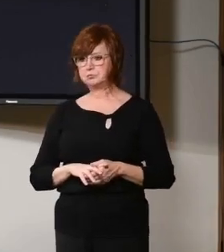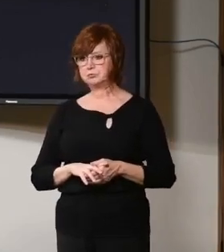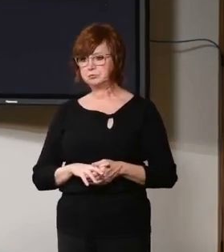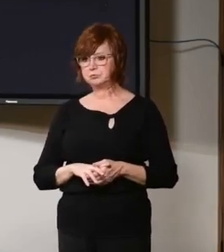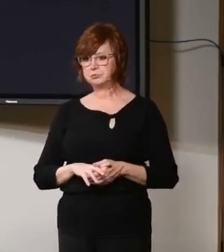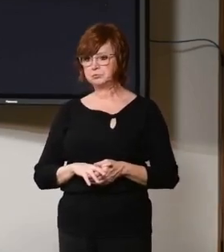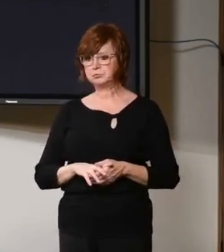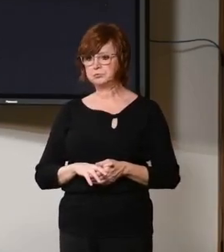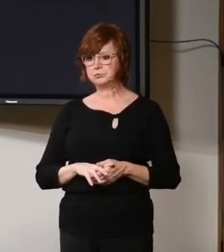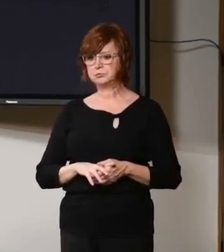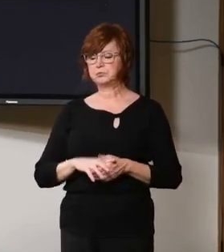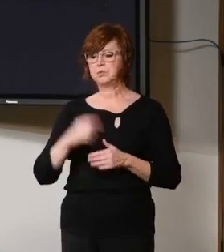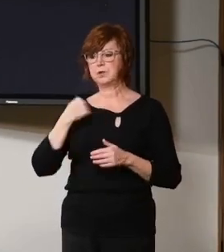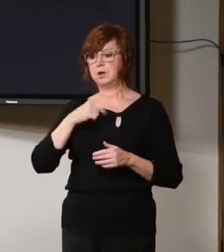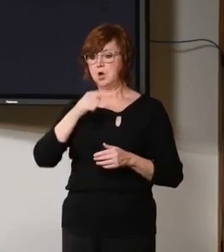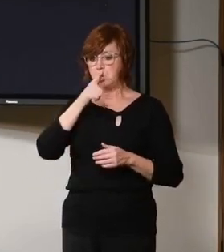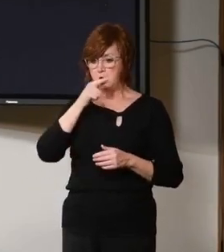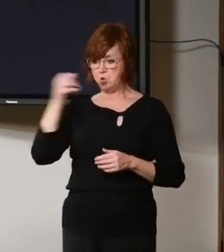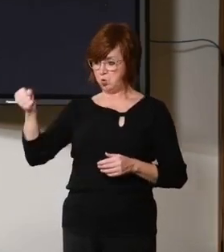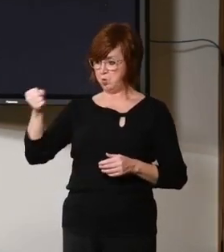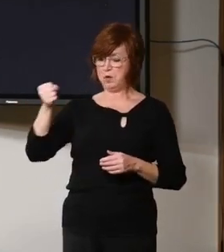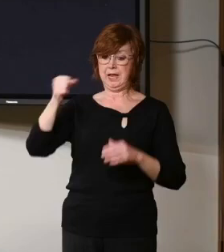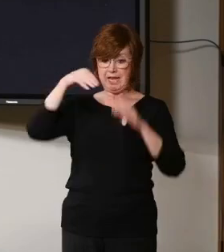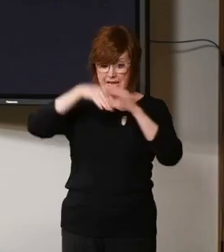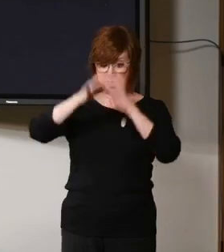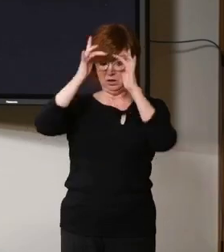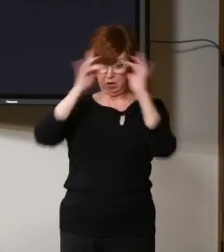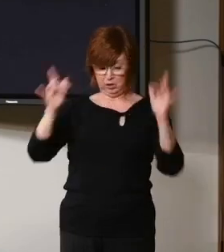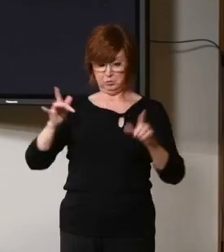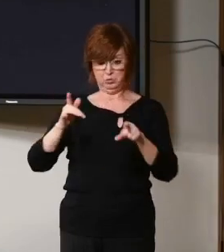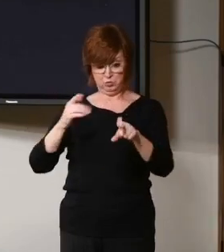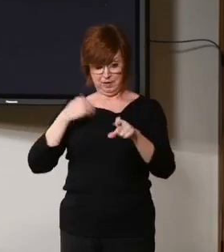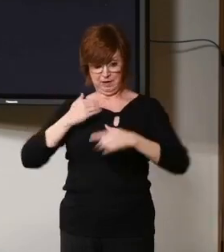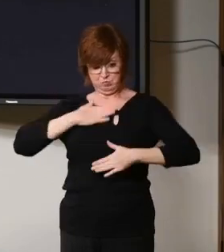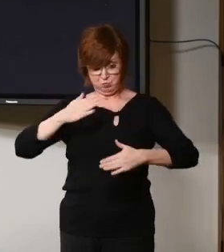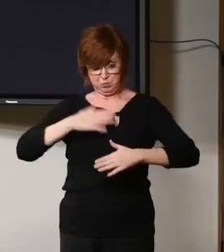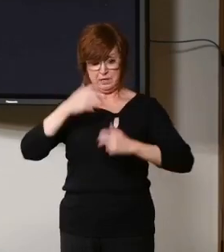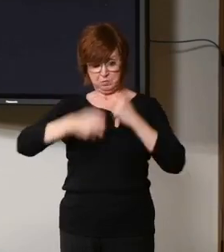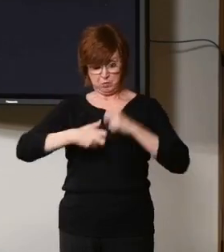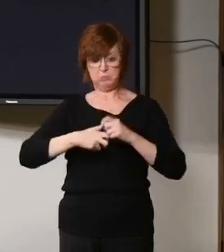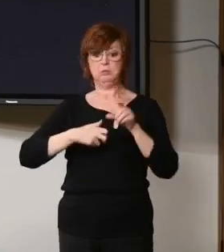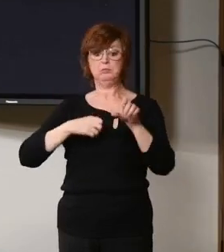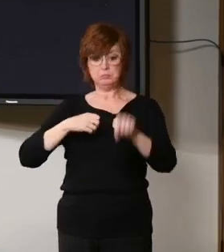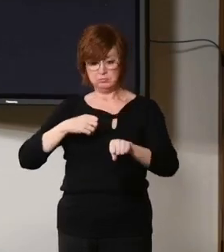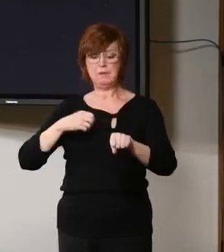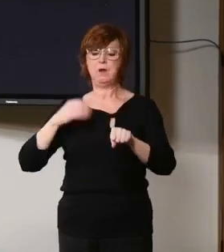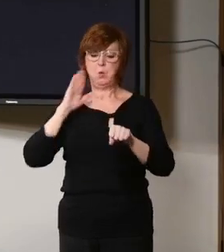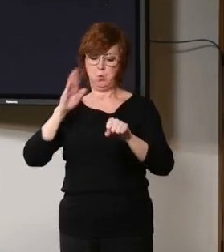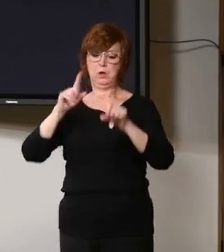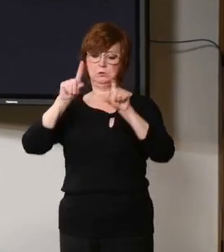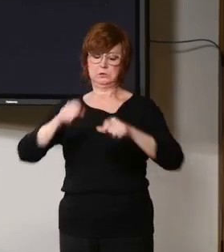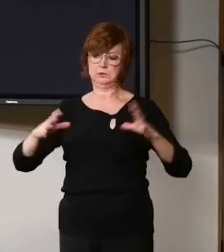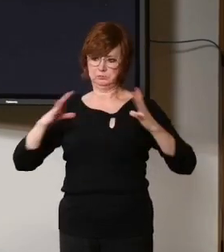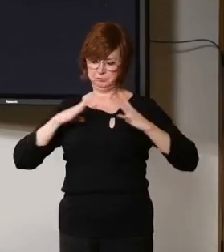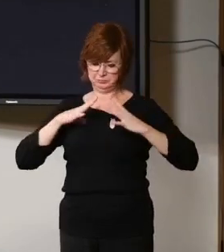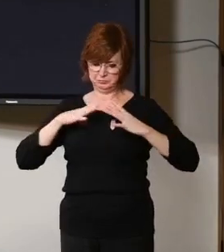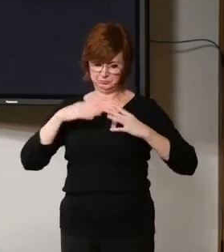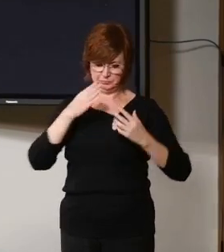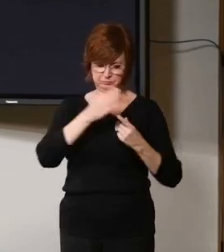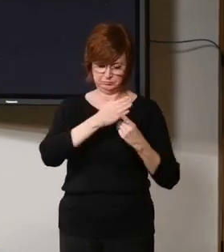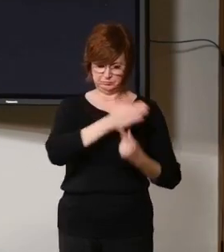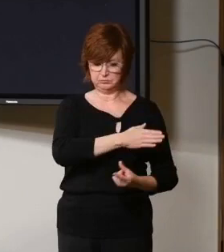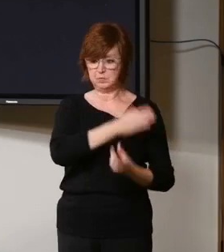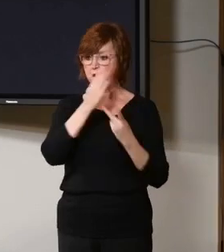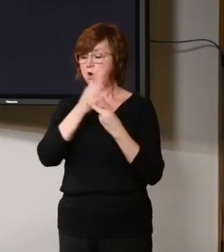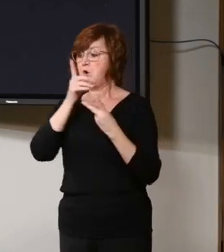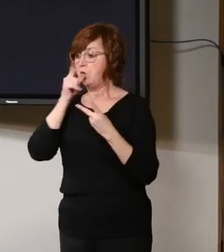illness. So we have done hundreds of tests for people who are hospitalized or visiting ER. We are